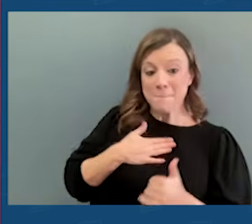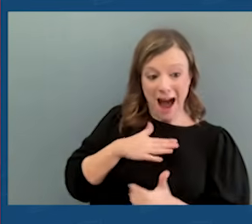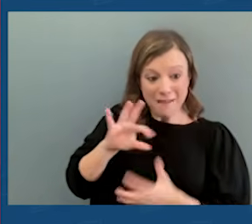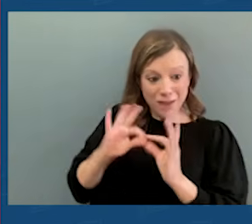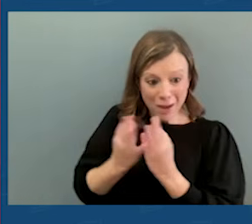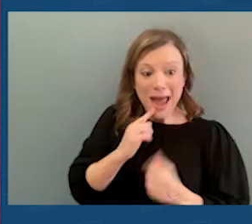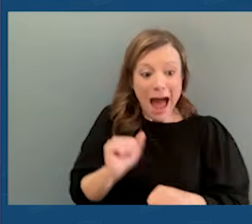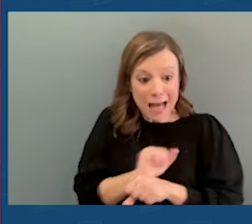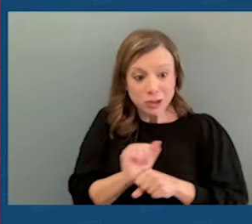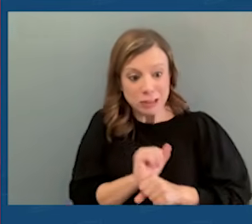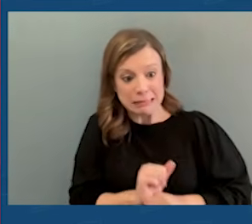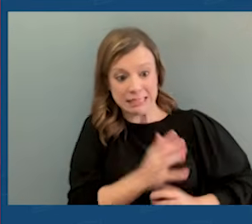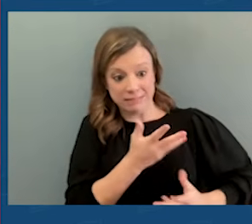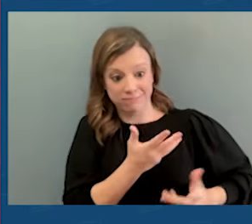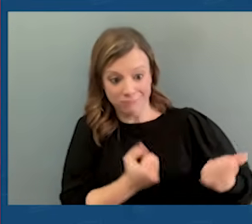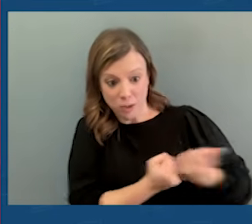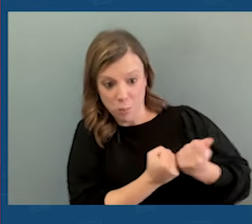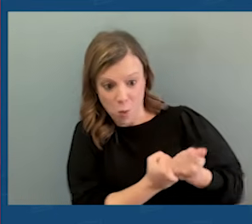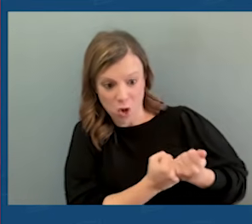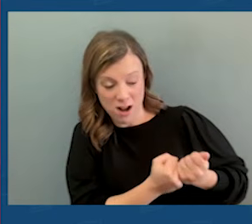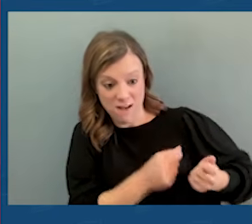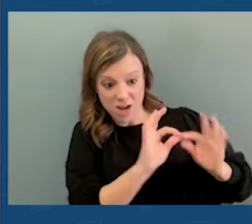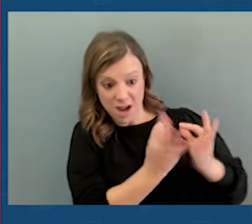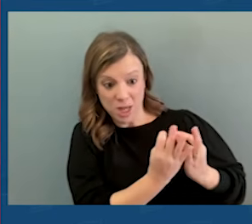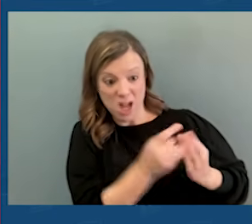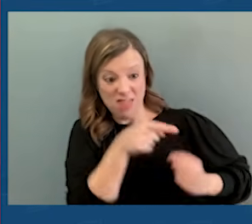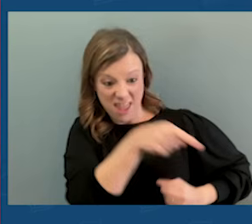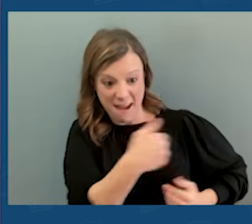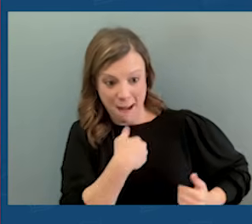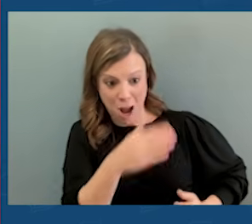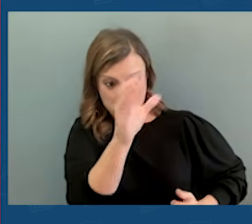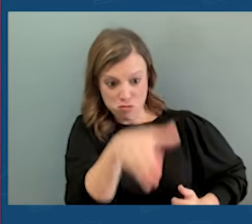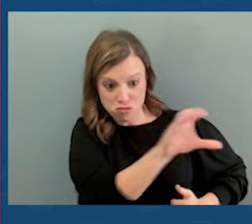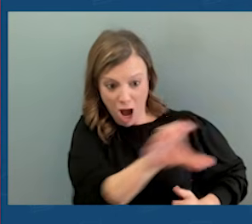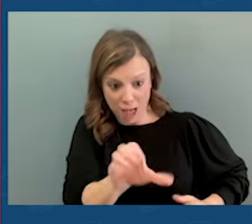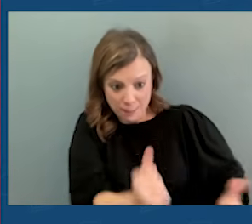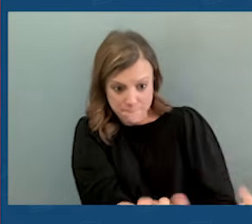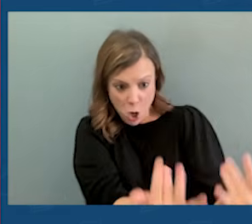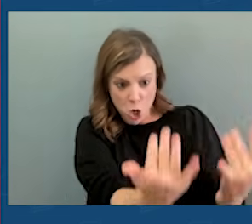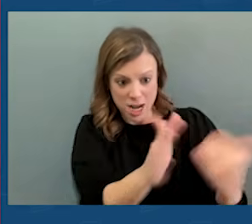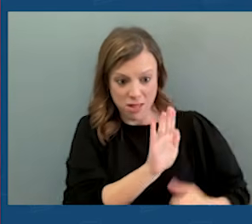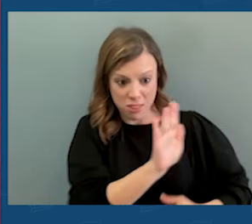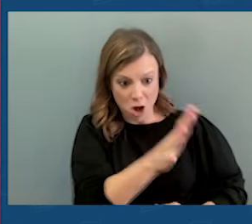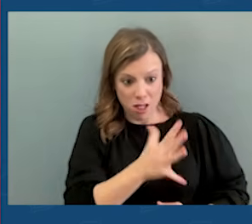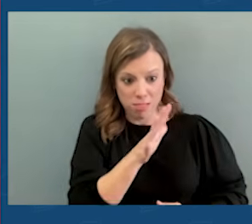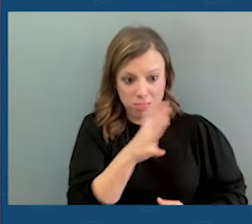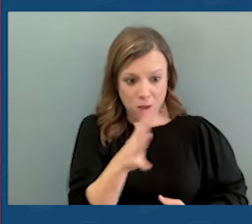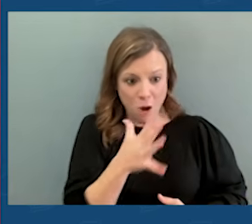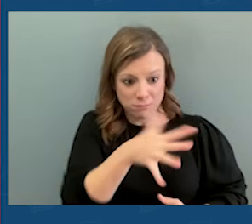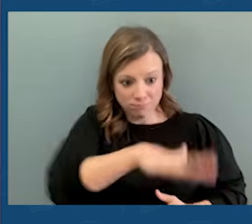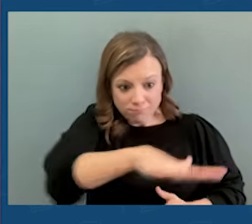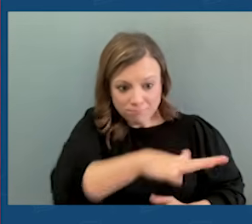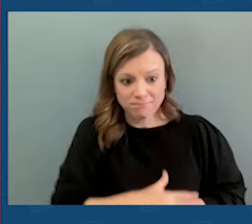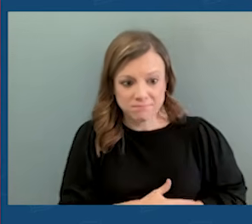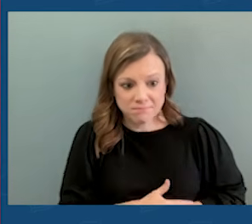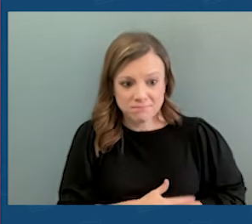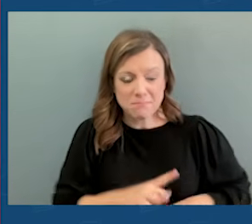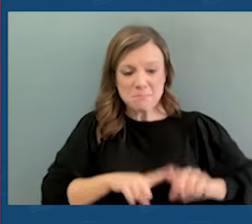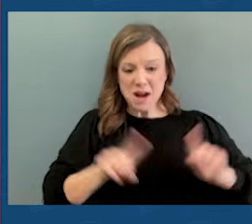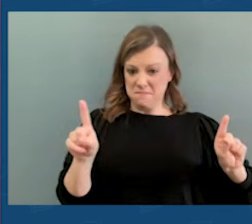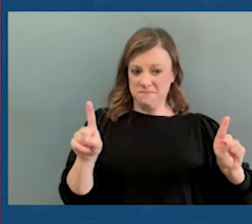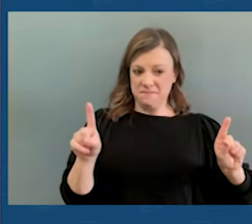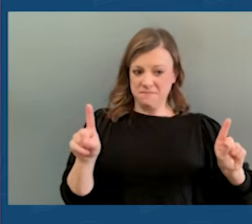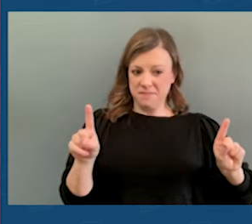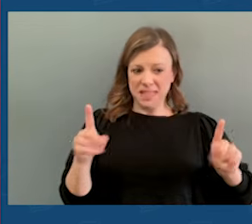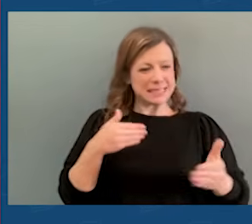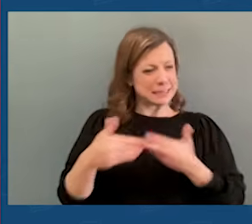in. They came to our house. As a little kid, I remember a lot of tears. But despite the criticism